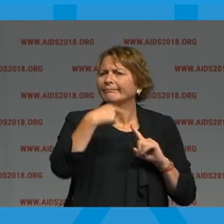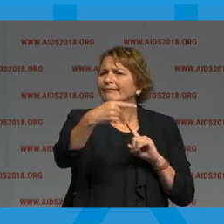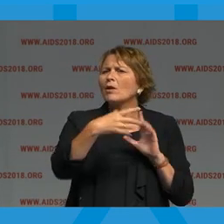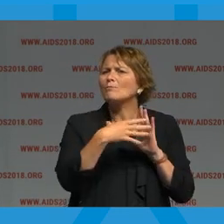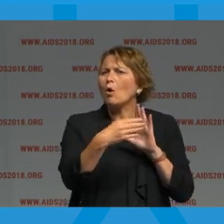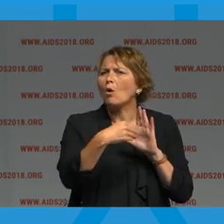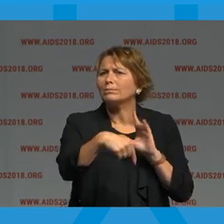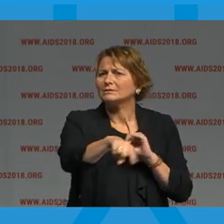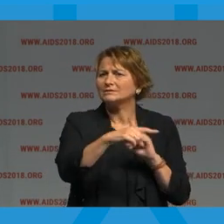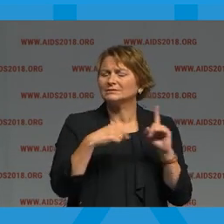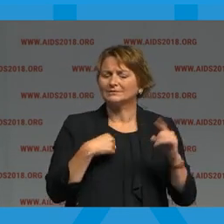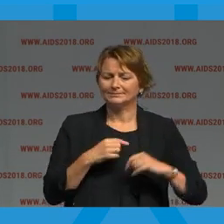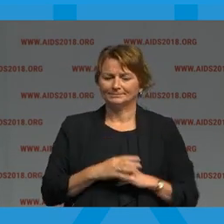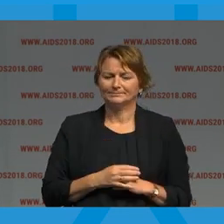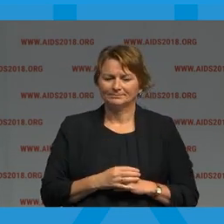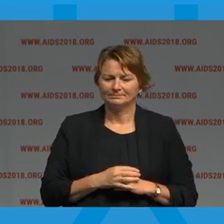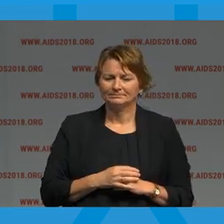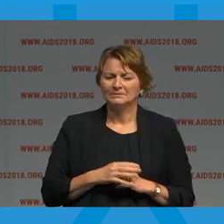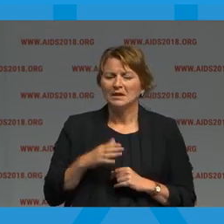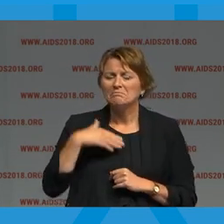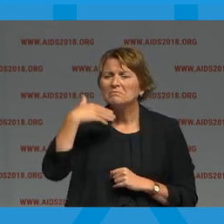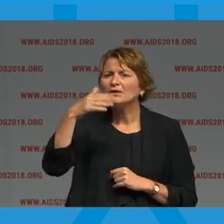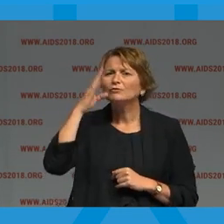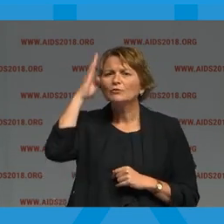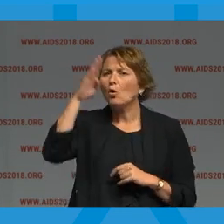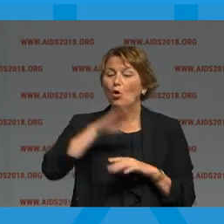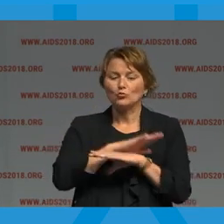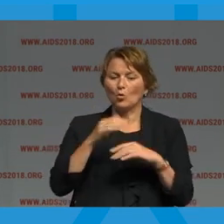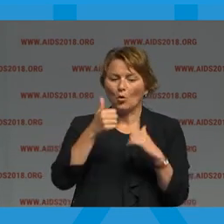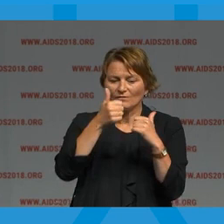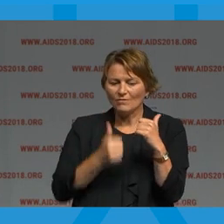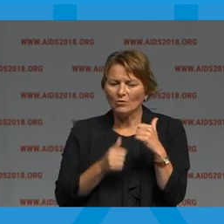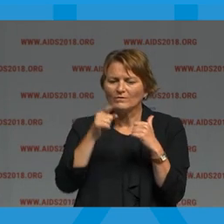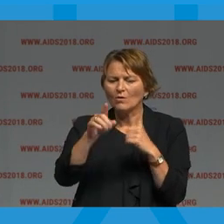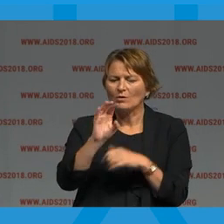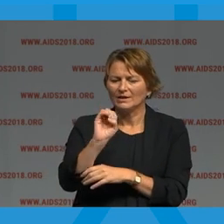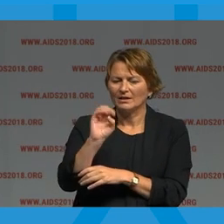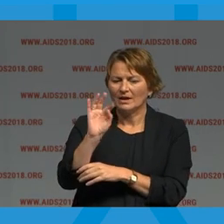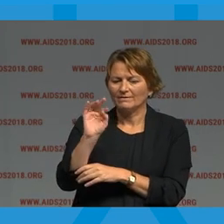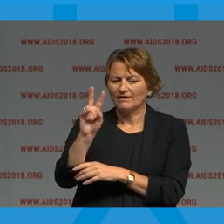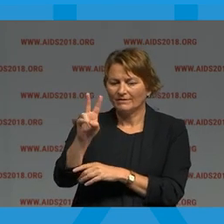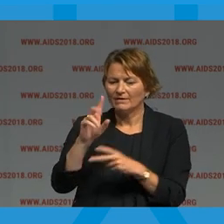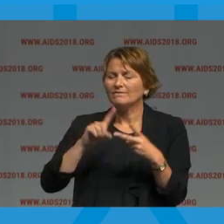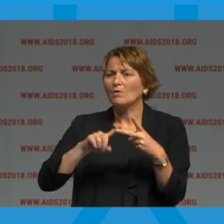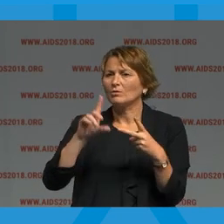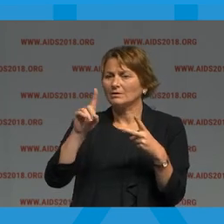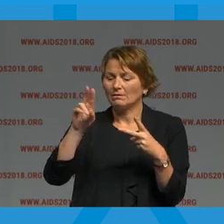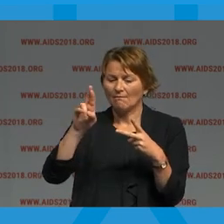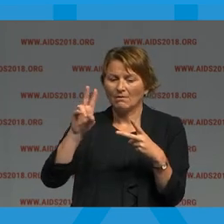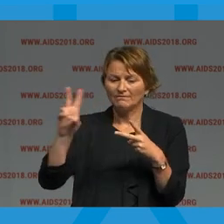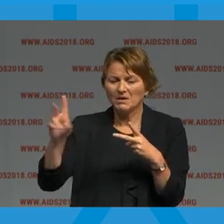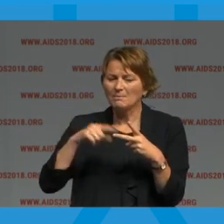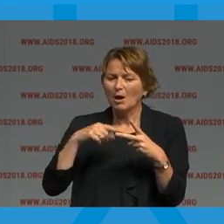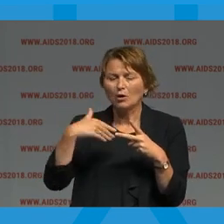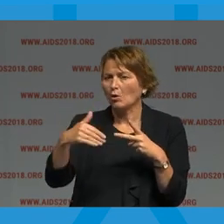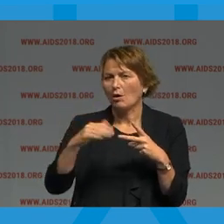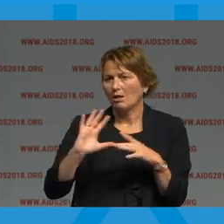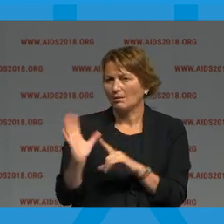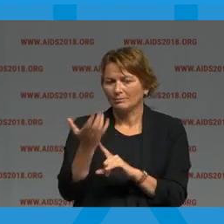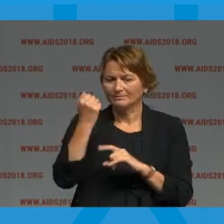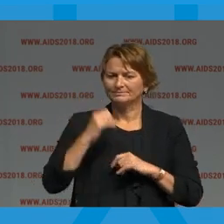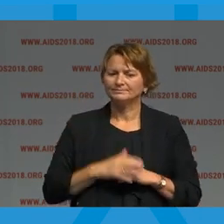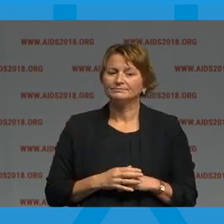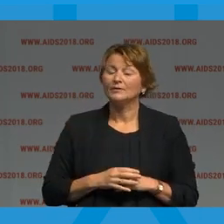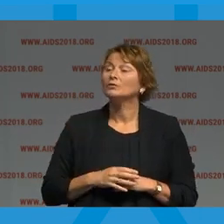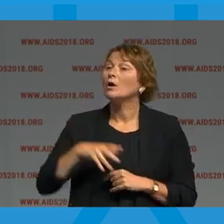have doravirine, which has shown to be non-inferior to efavirenz and darunavir, ritonavir, but is not licensed so far. What